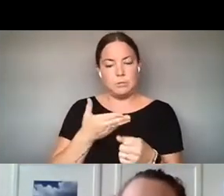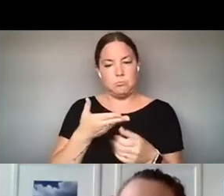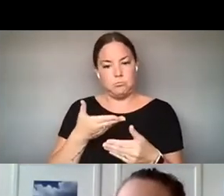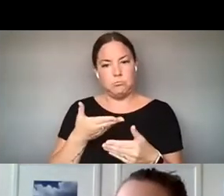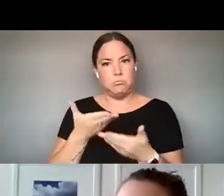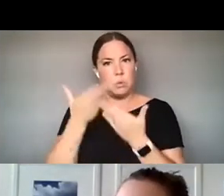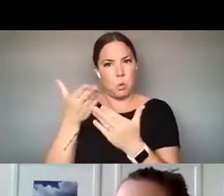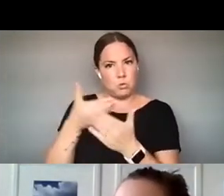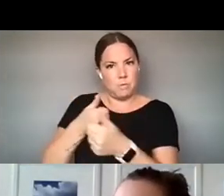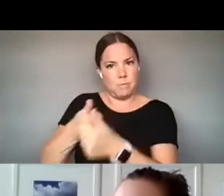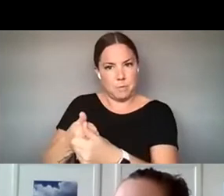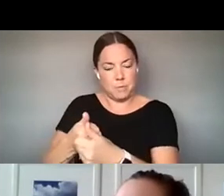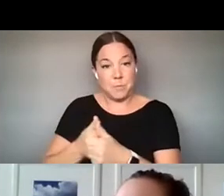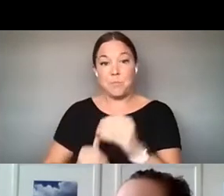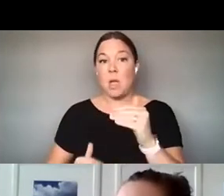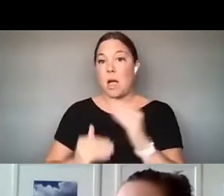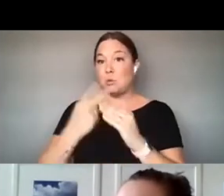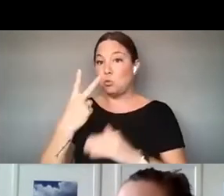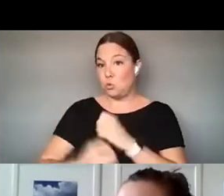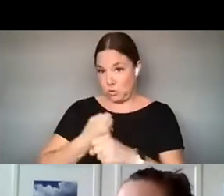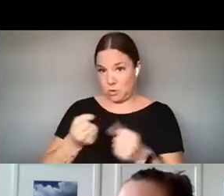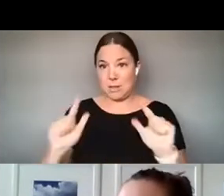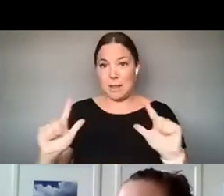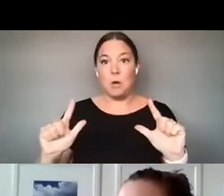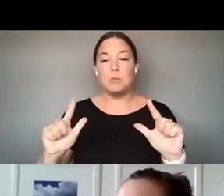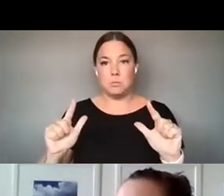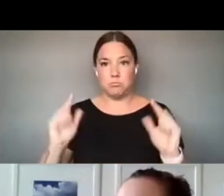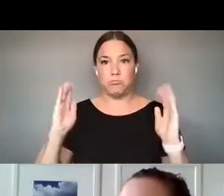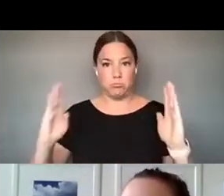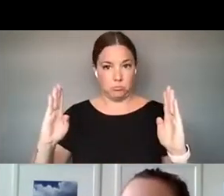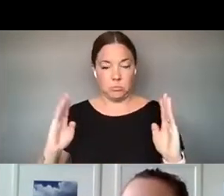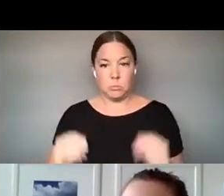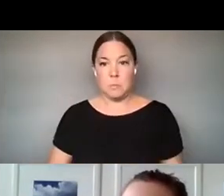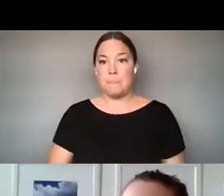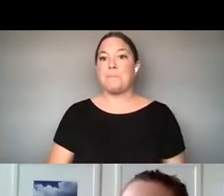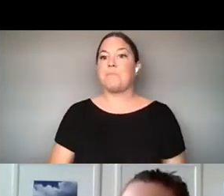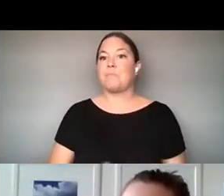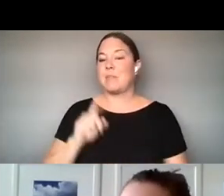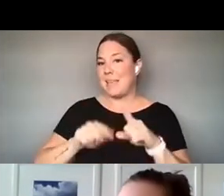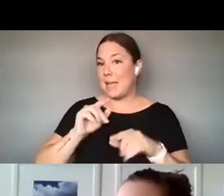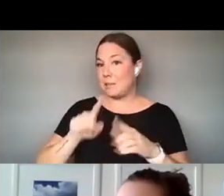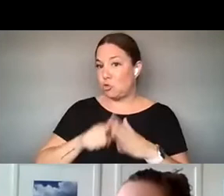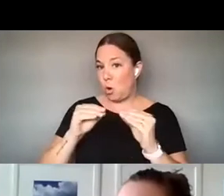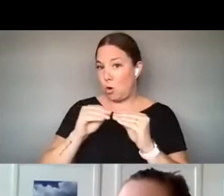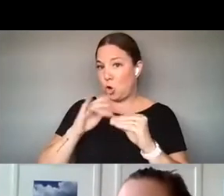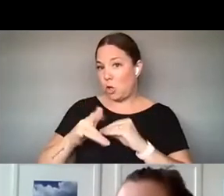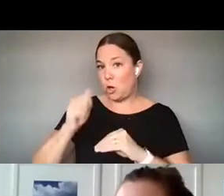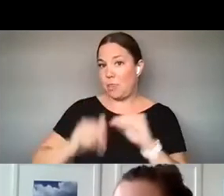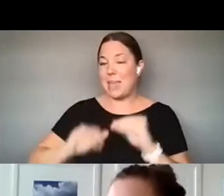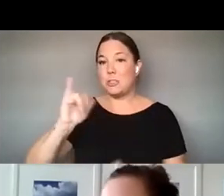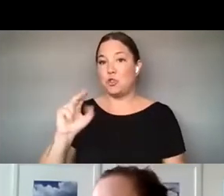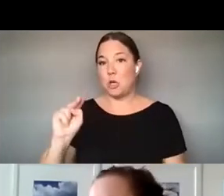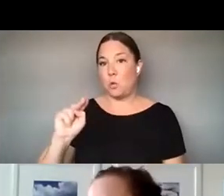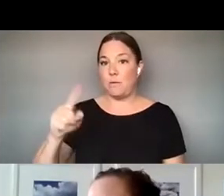of up to two years is allowed, and that grant period may start no earlier than January 1, 2022.